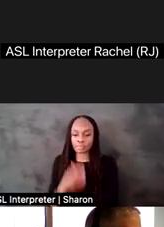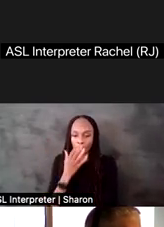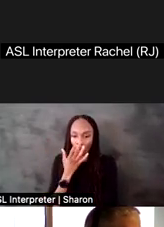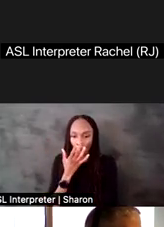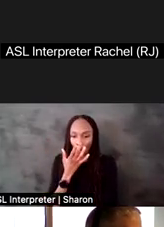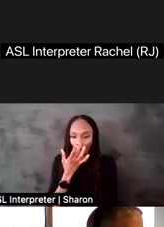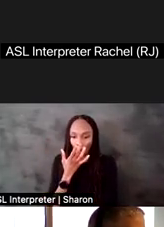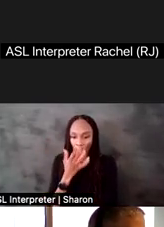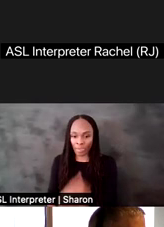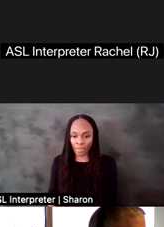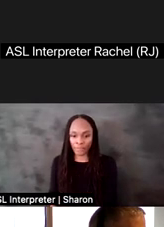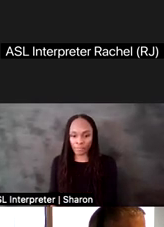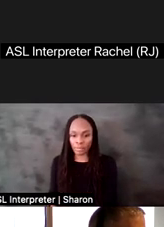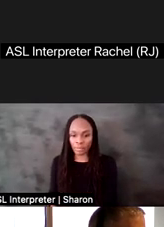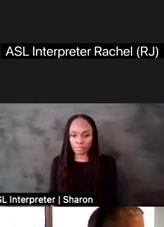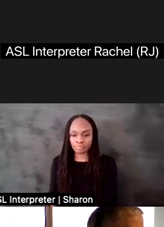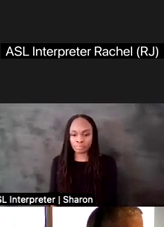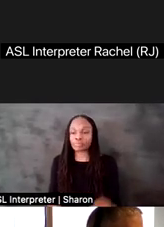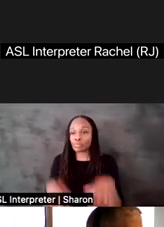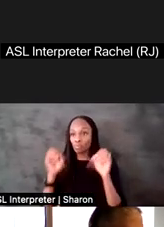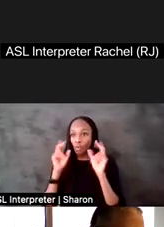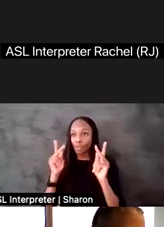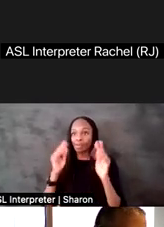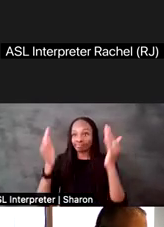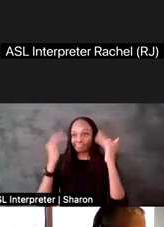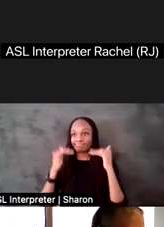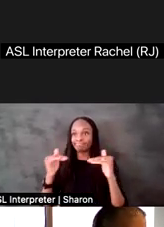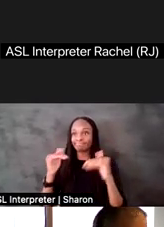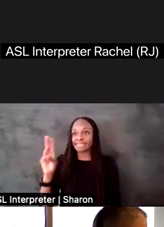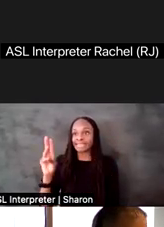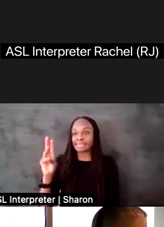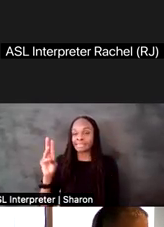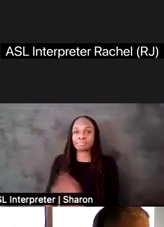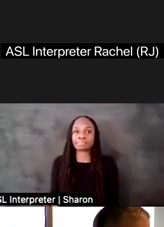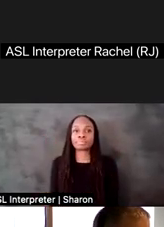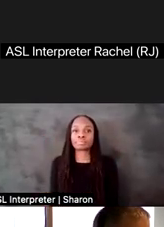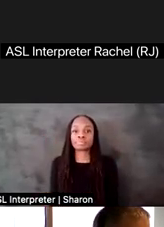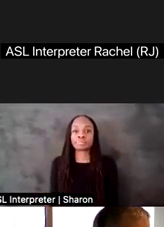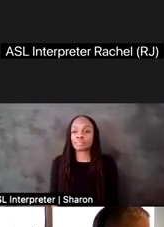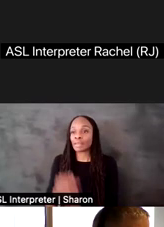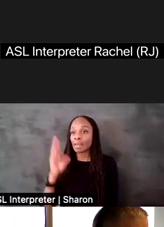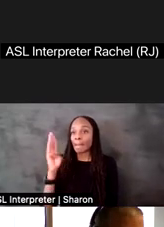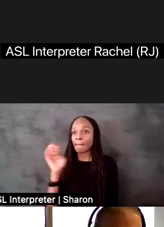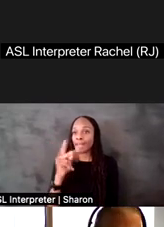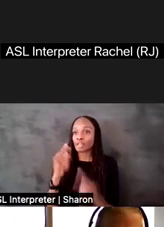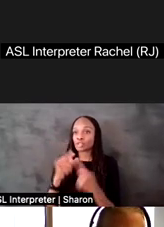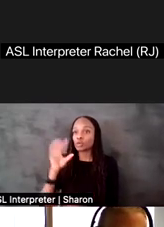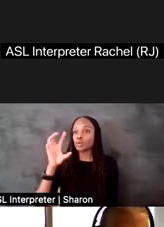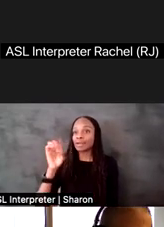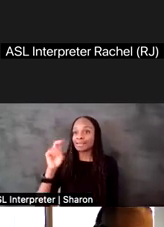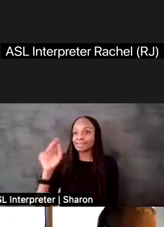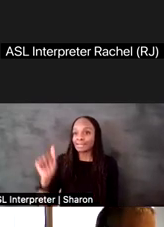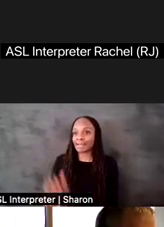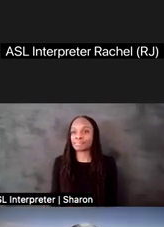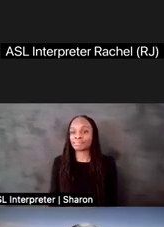Okay, we're going to move on to step 6 and back to Dina. Great.